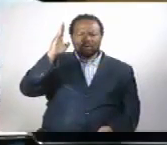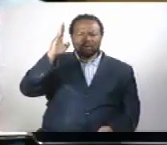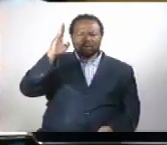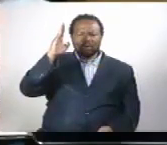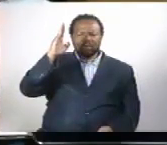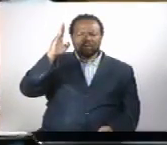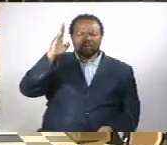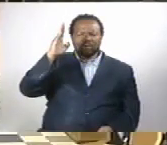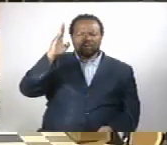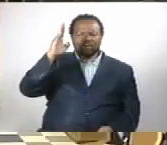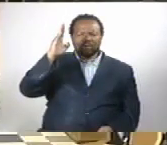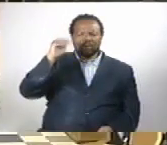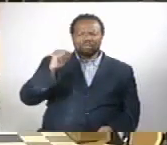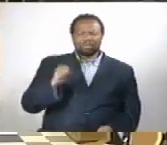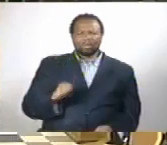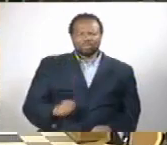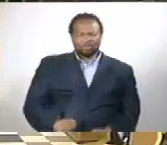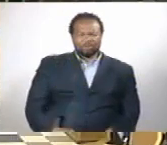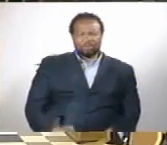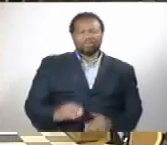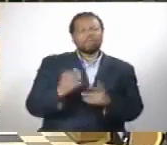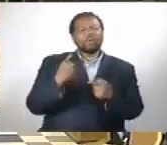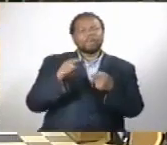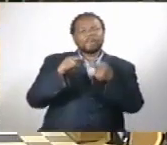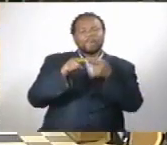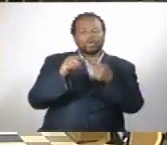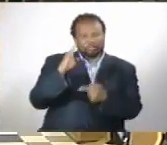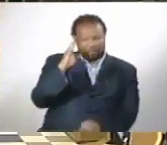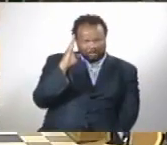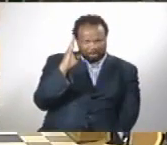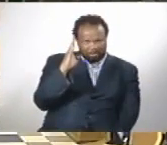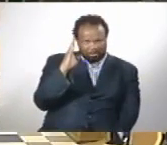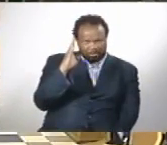Honourable Speaker, may I proceed? On a point of order, Madam Speaker.